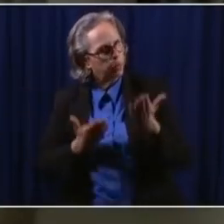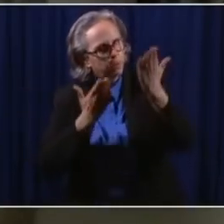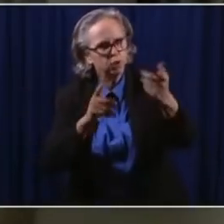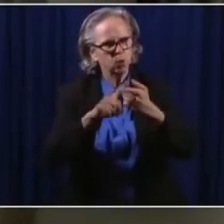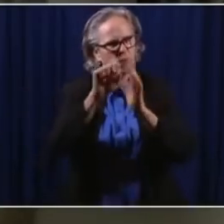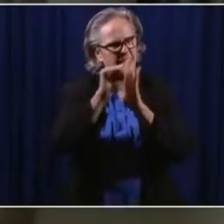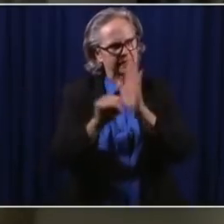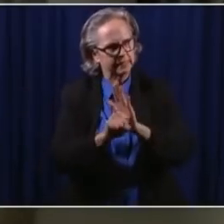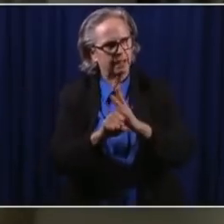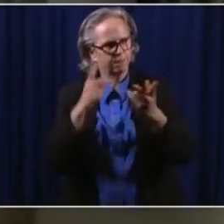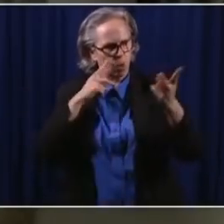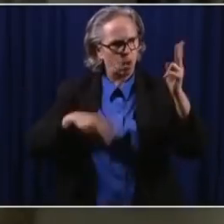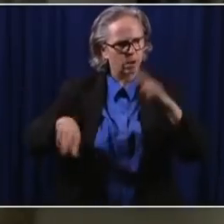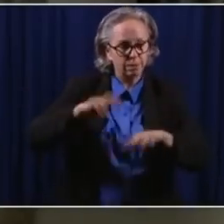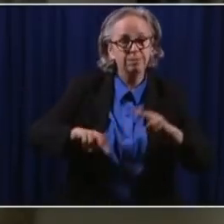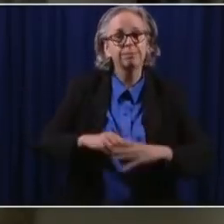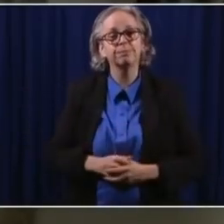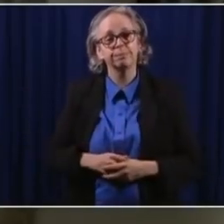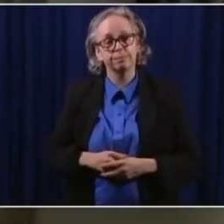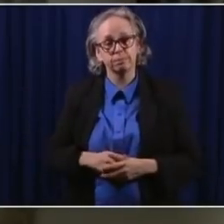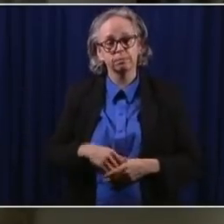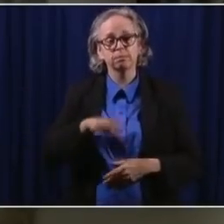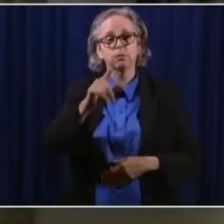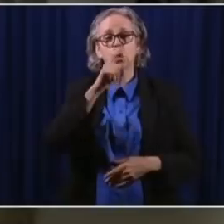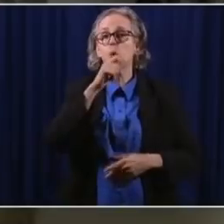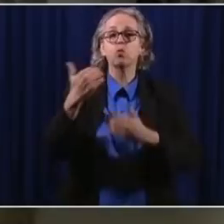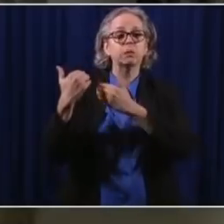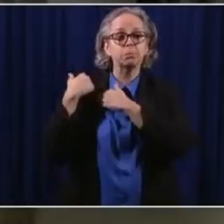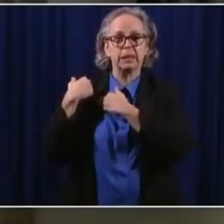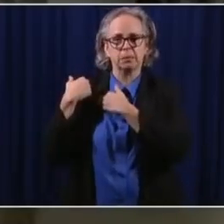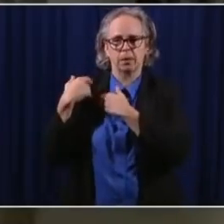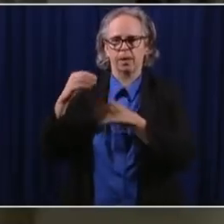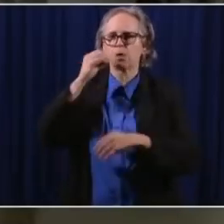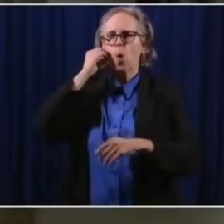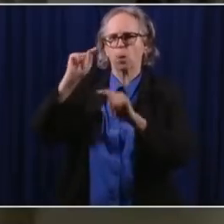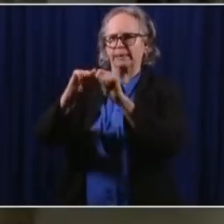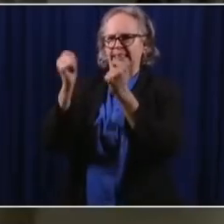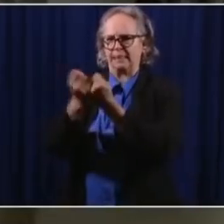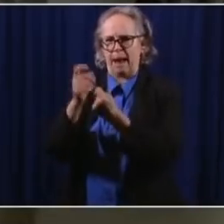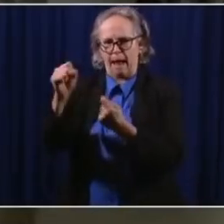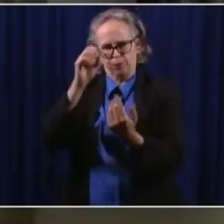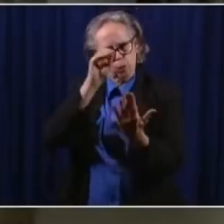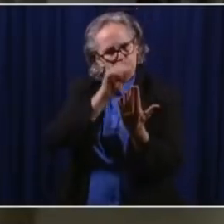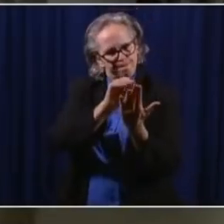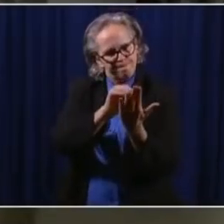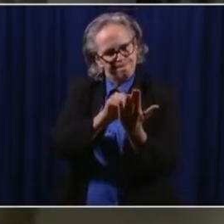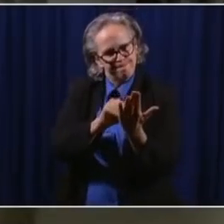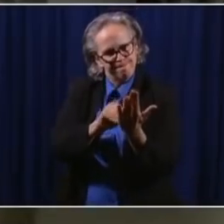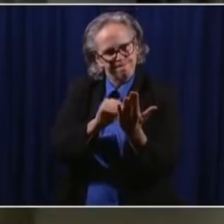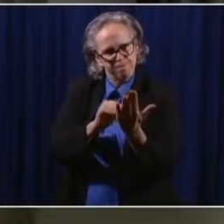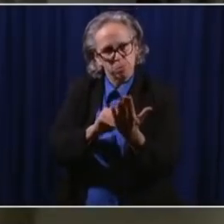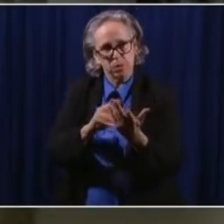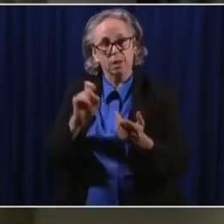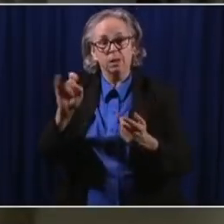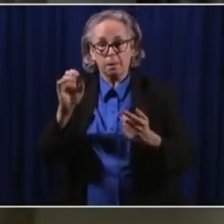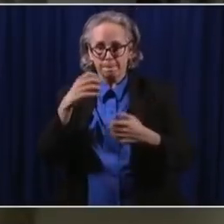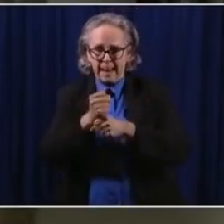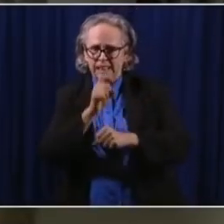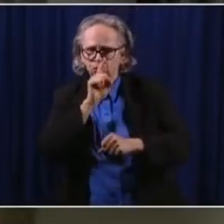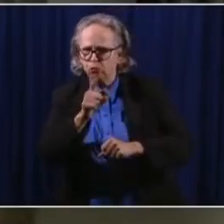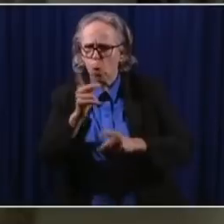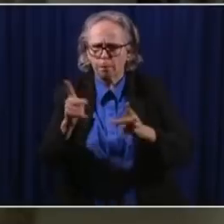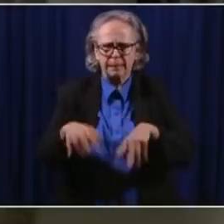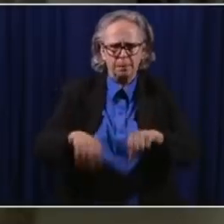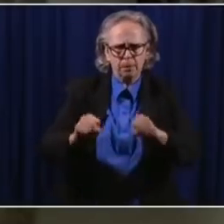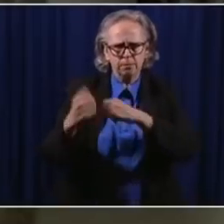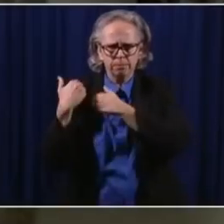the venue, to the home team to monitor and enforce the social distancing requirement, as well as the prohibition